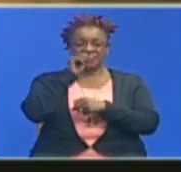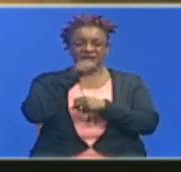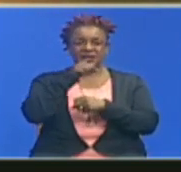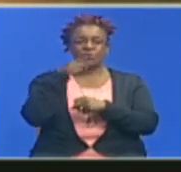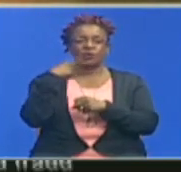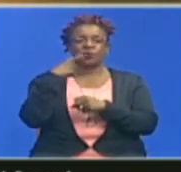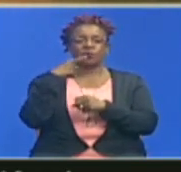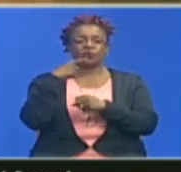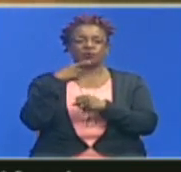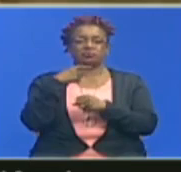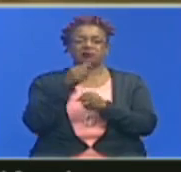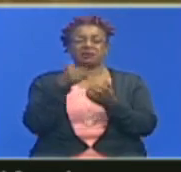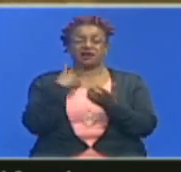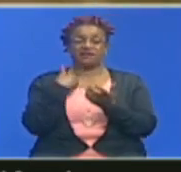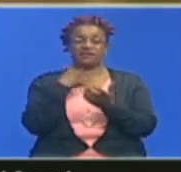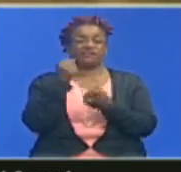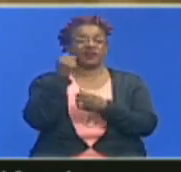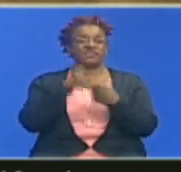kept it for over 5 years.